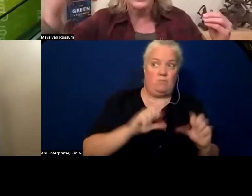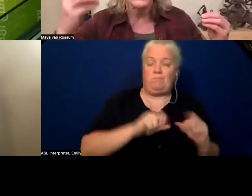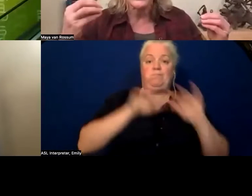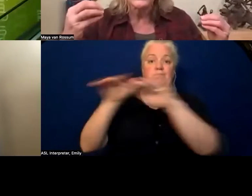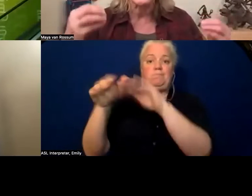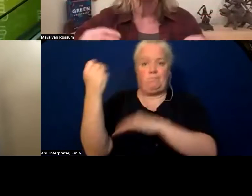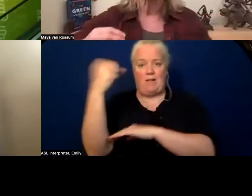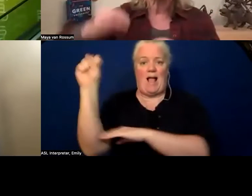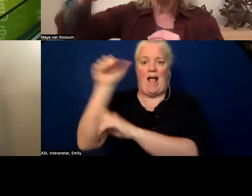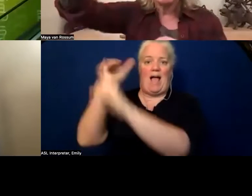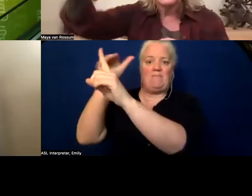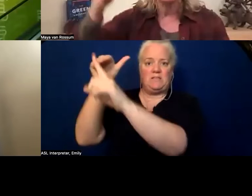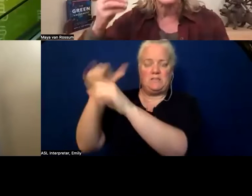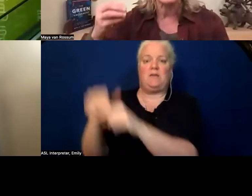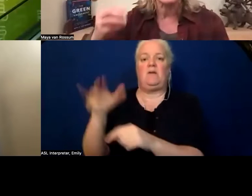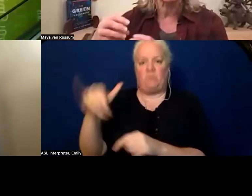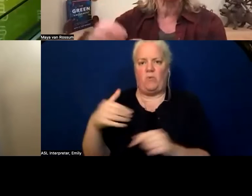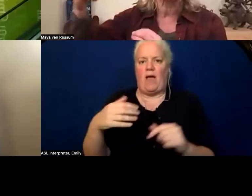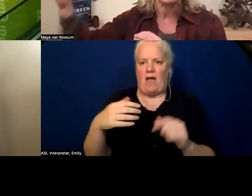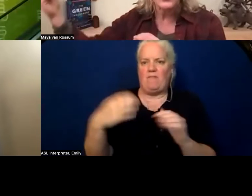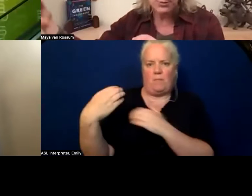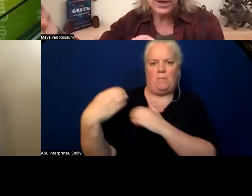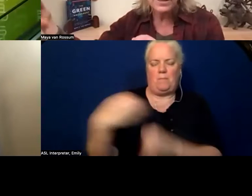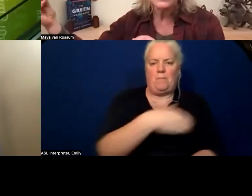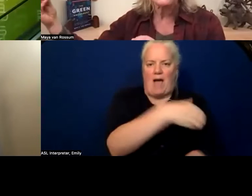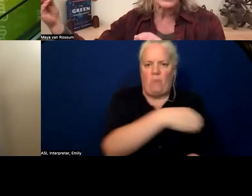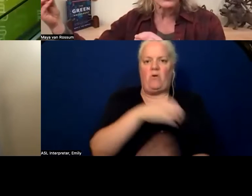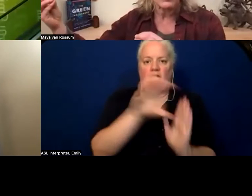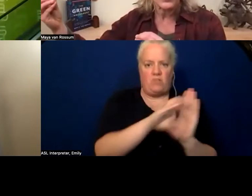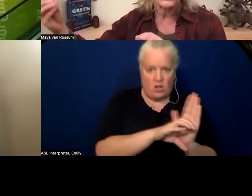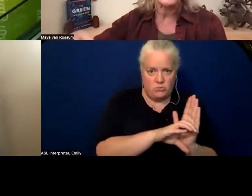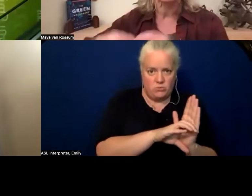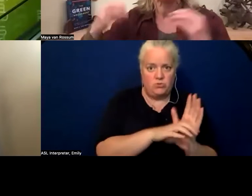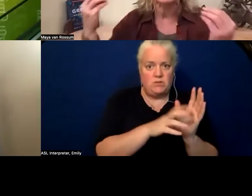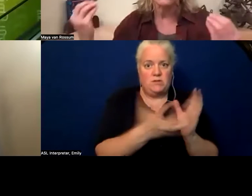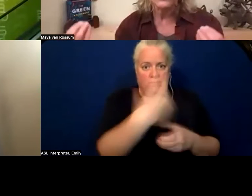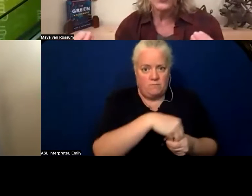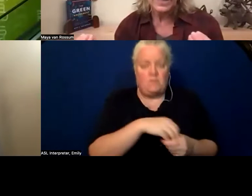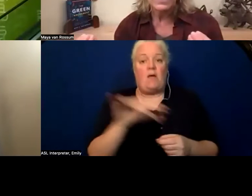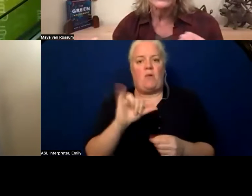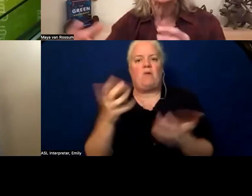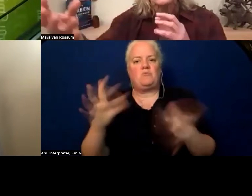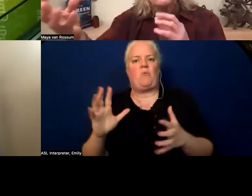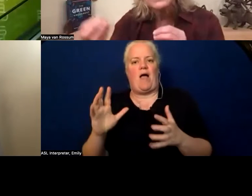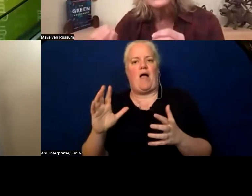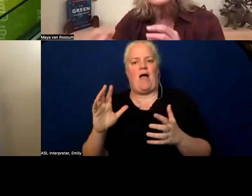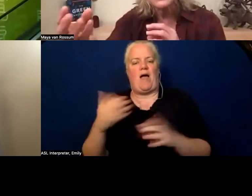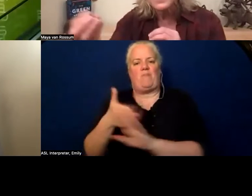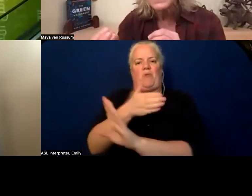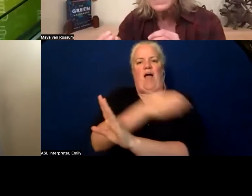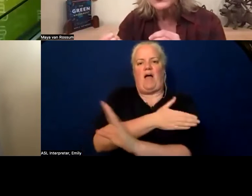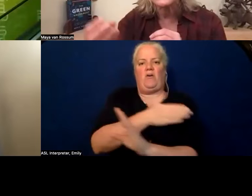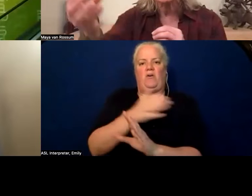of the Constitution, but you have the power of the Constitution interpreted by court precedent, right? And that offers that clarity. So it really